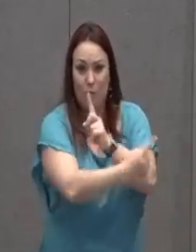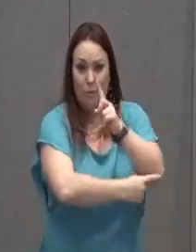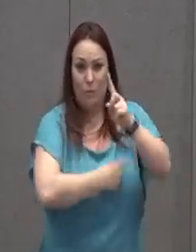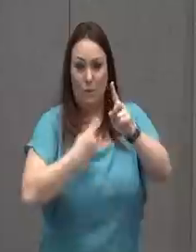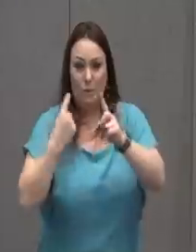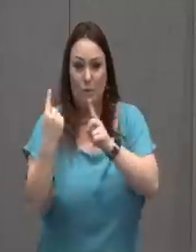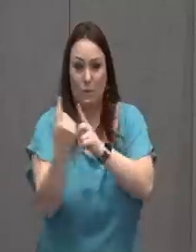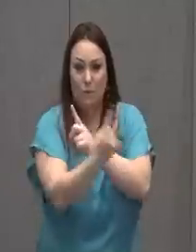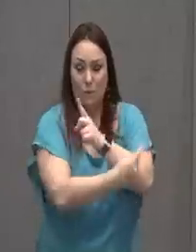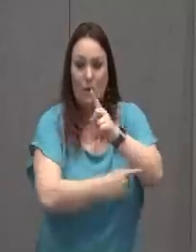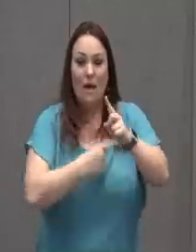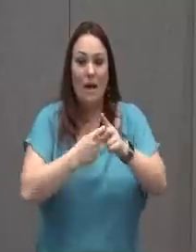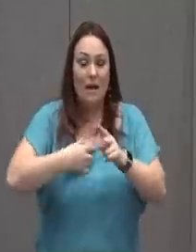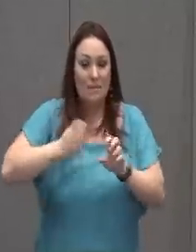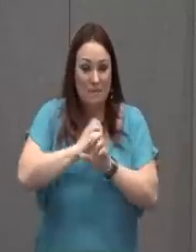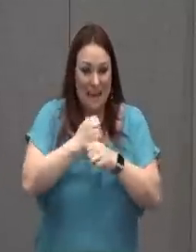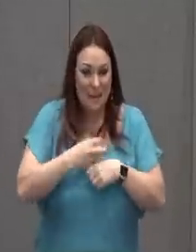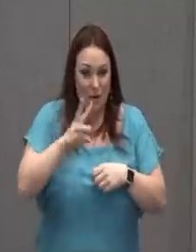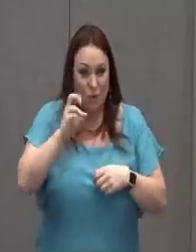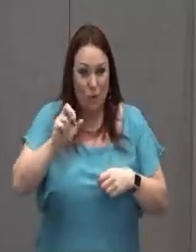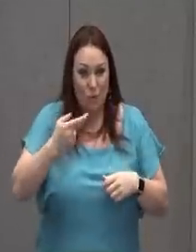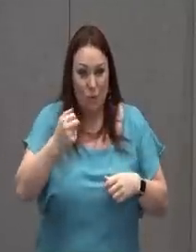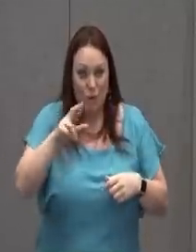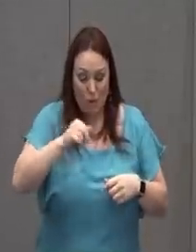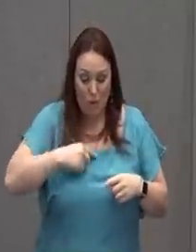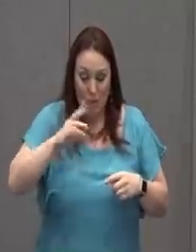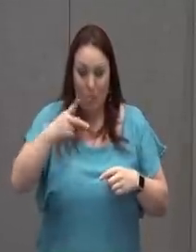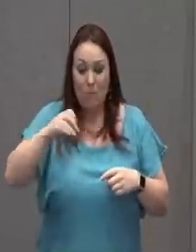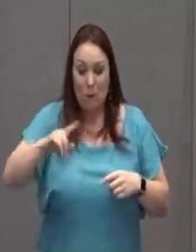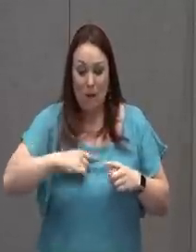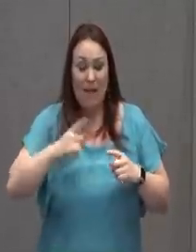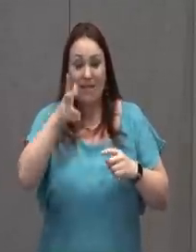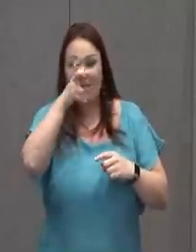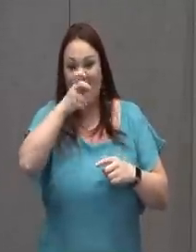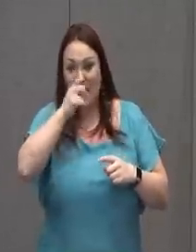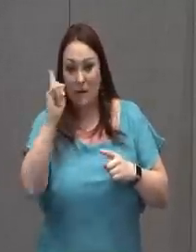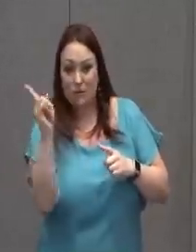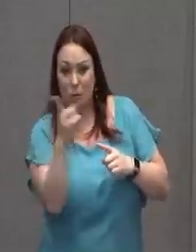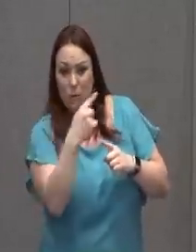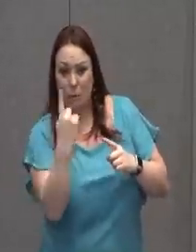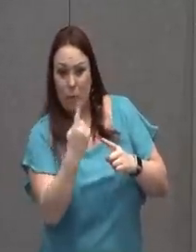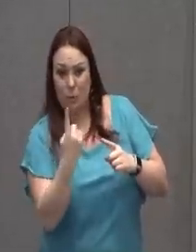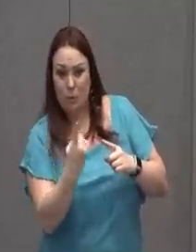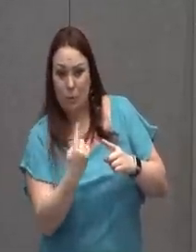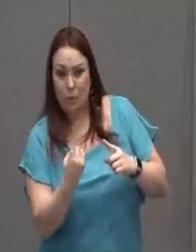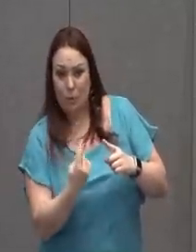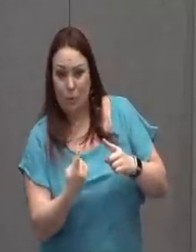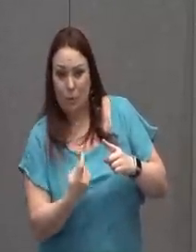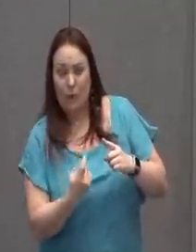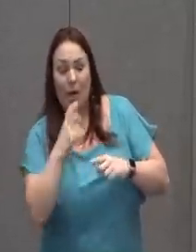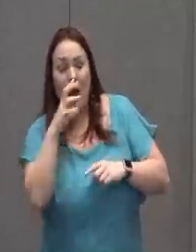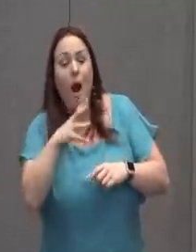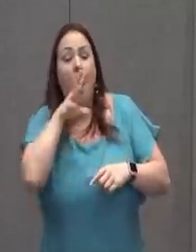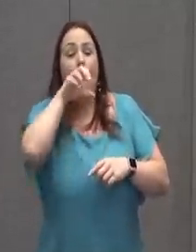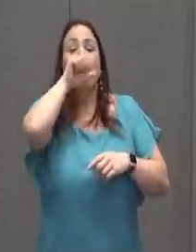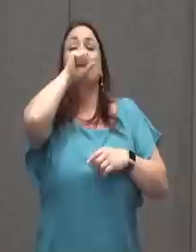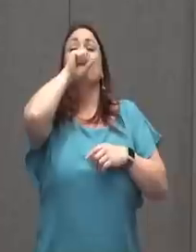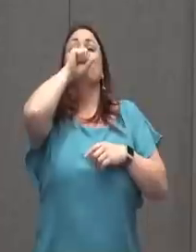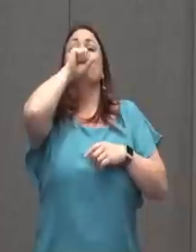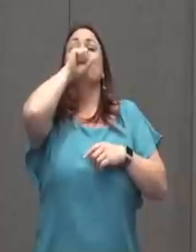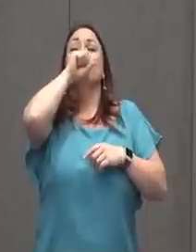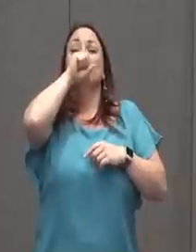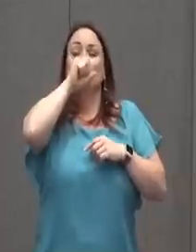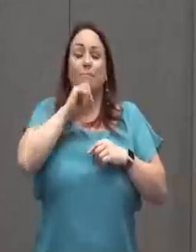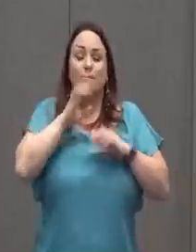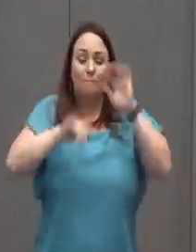went, creating a whirlpool that sucked the ants deeper and deeper. They both held their breath and finally bobbed to the